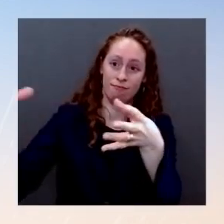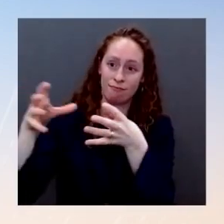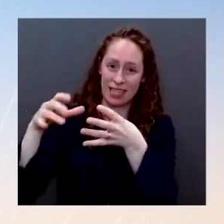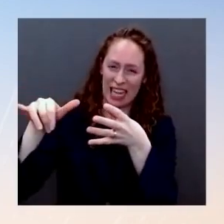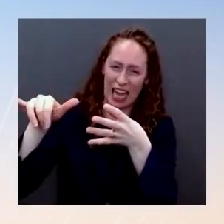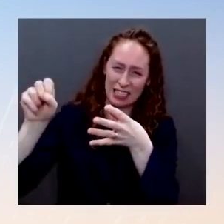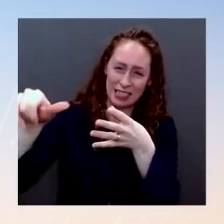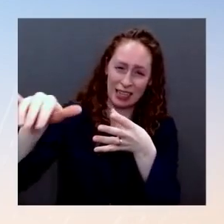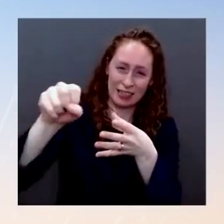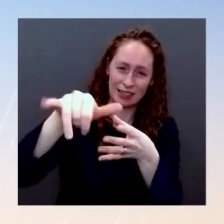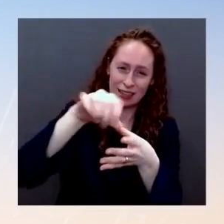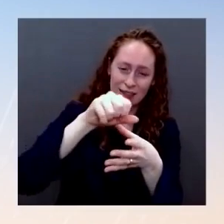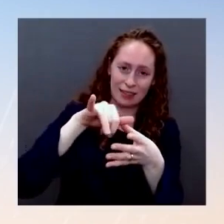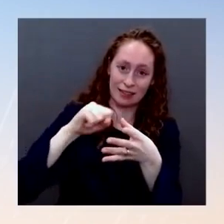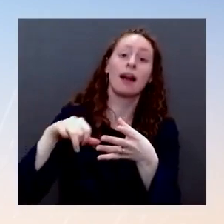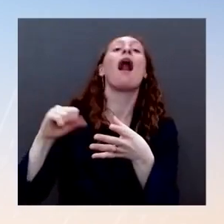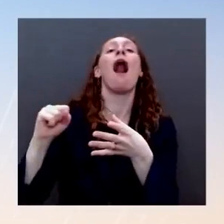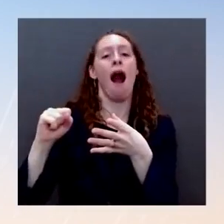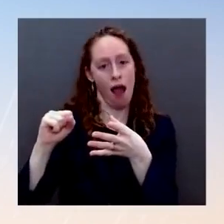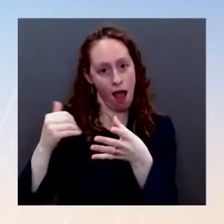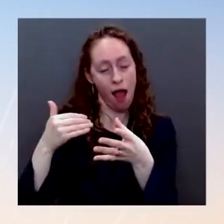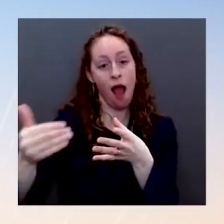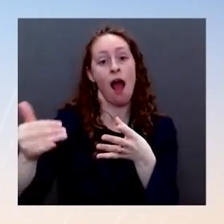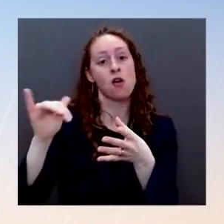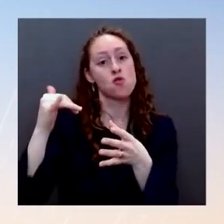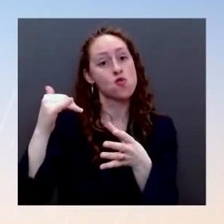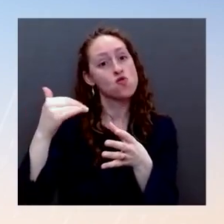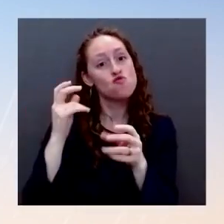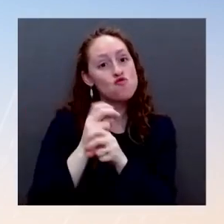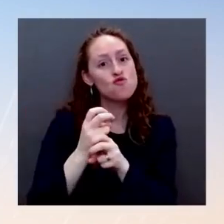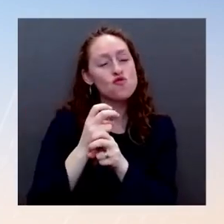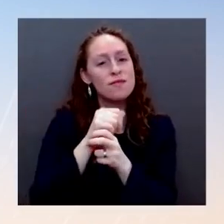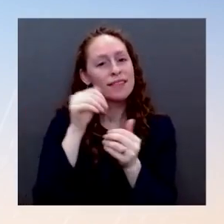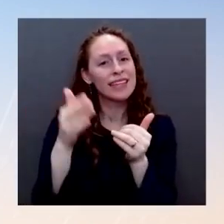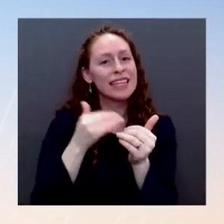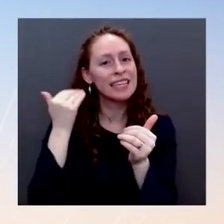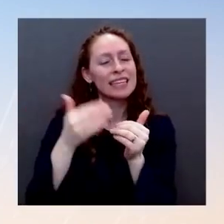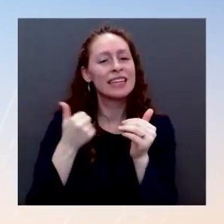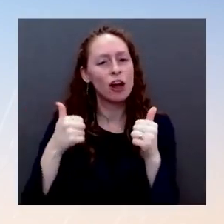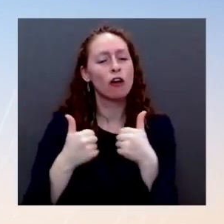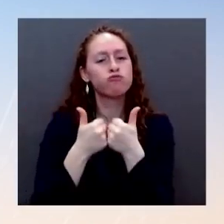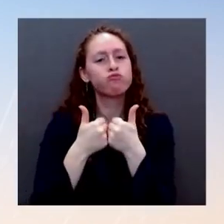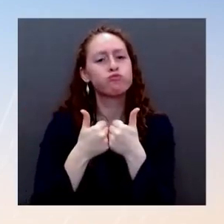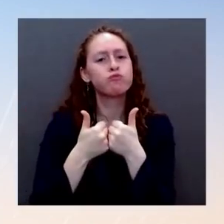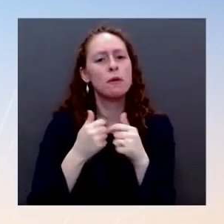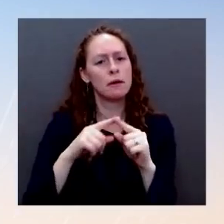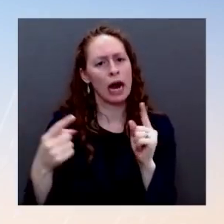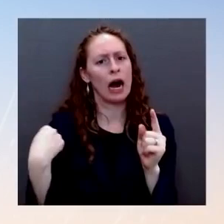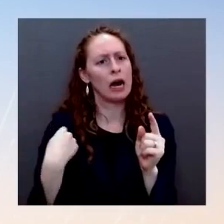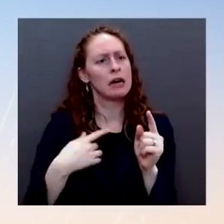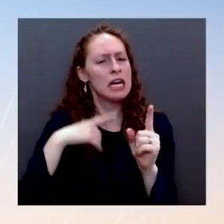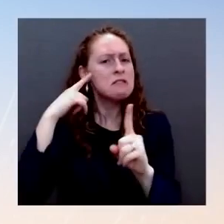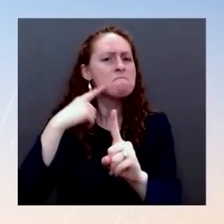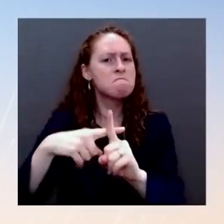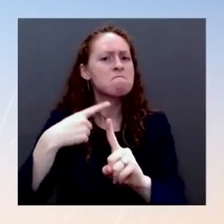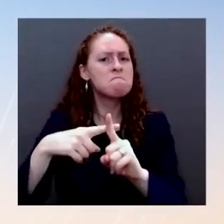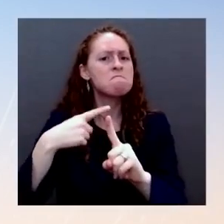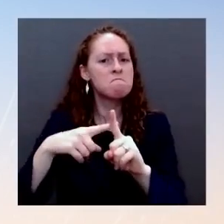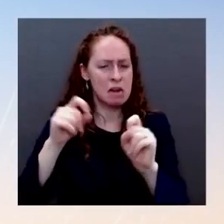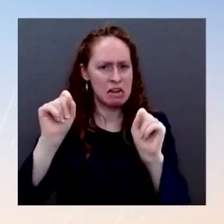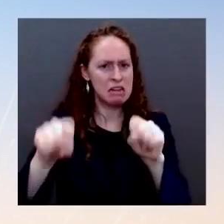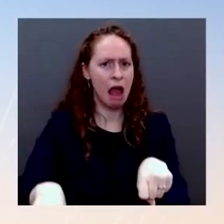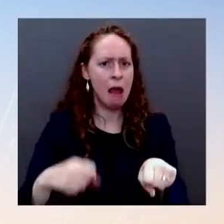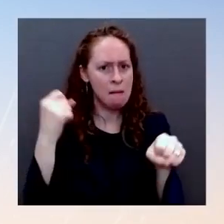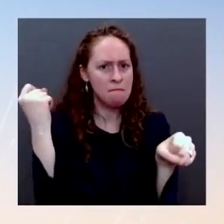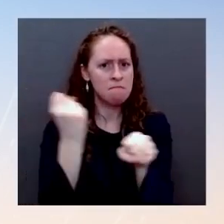be, but we feel good about the possibility of getting something done. What the final package looks like, I can't outline that for you at this point in